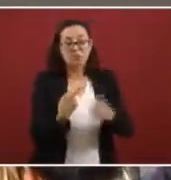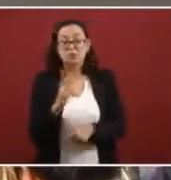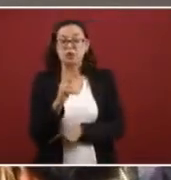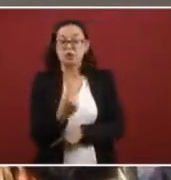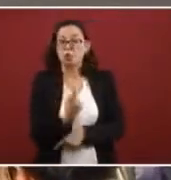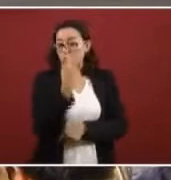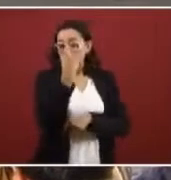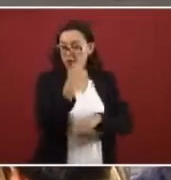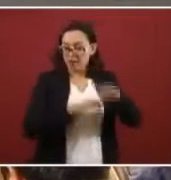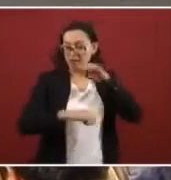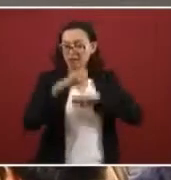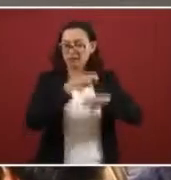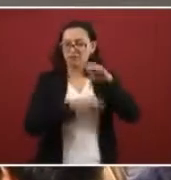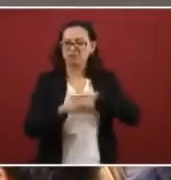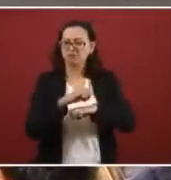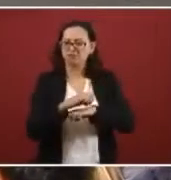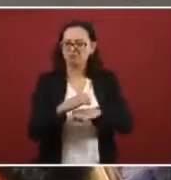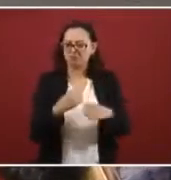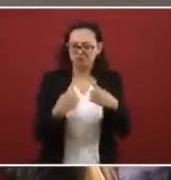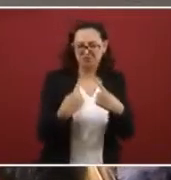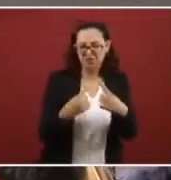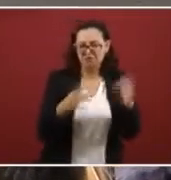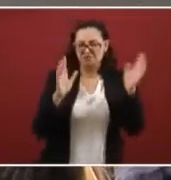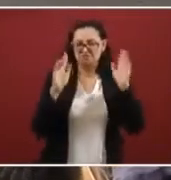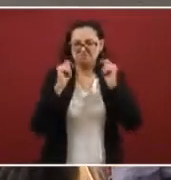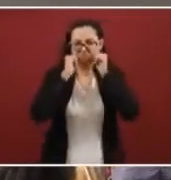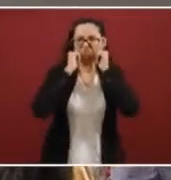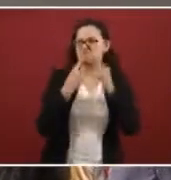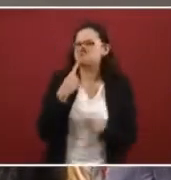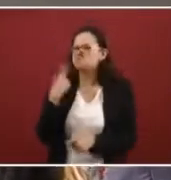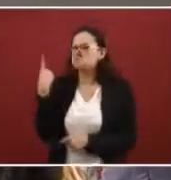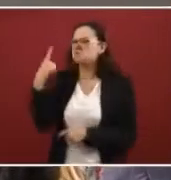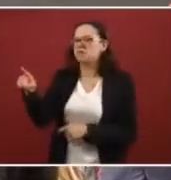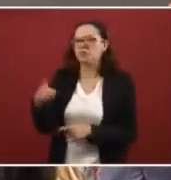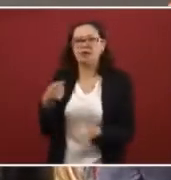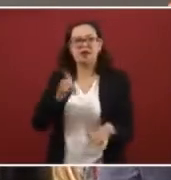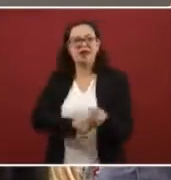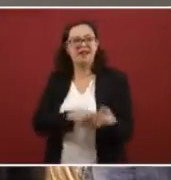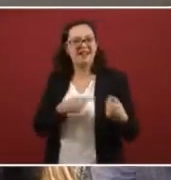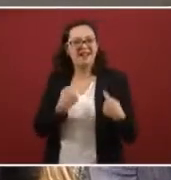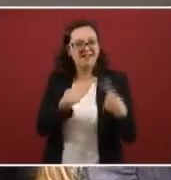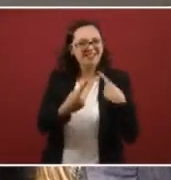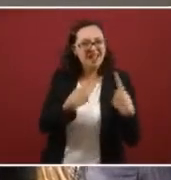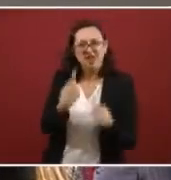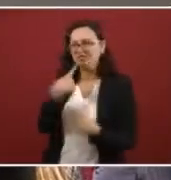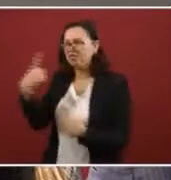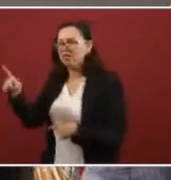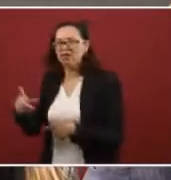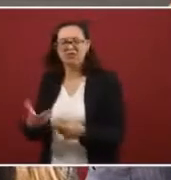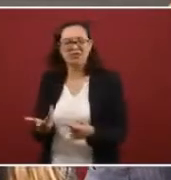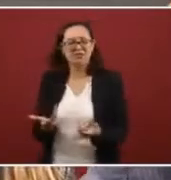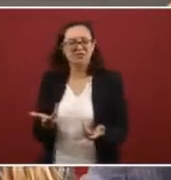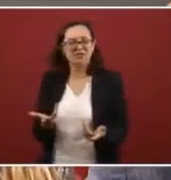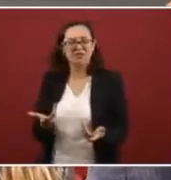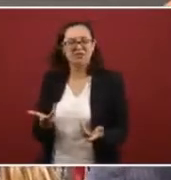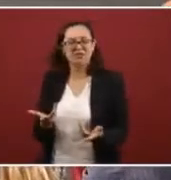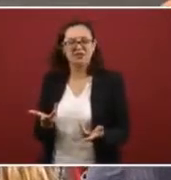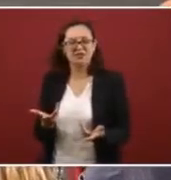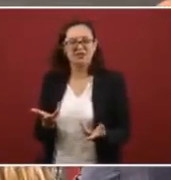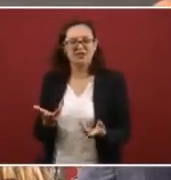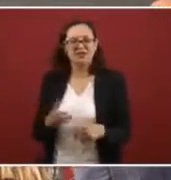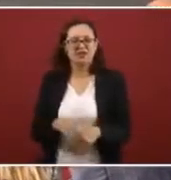But one of the companies presented a demand while we were doing the dialogue, and the